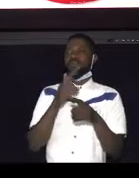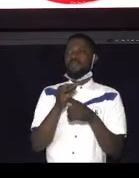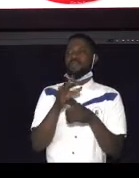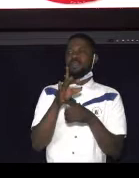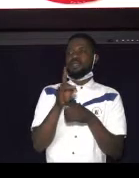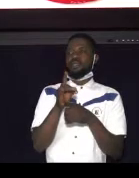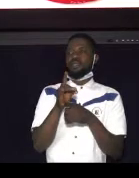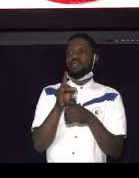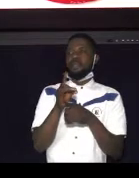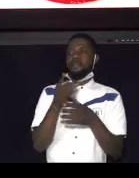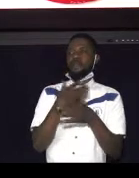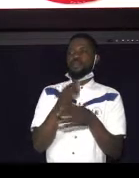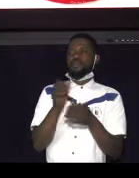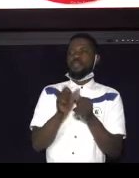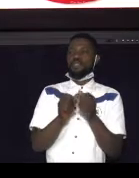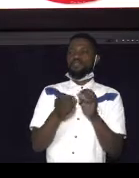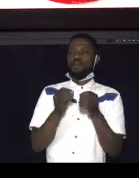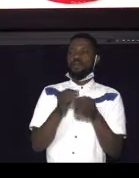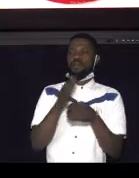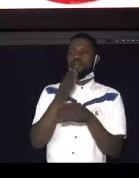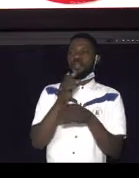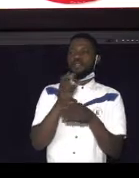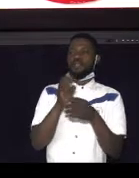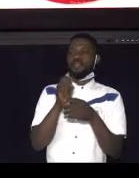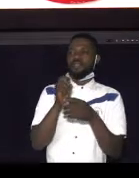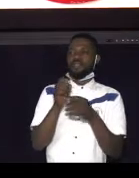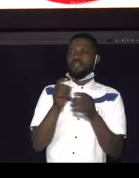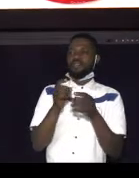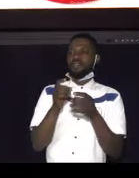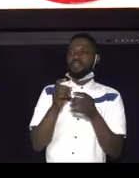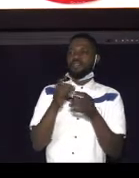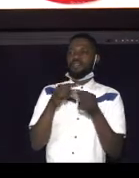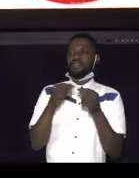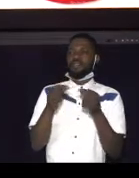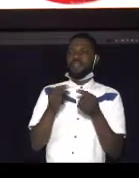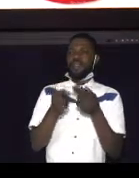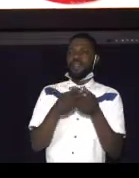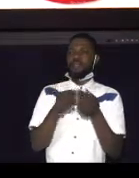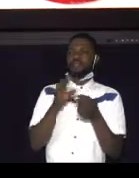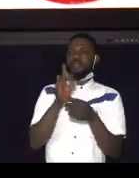and between each number there's 30 degrees. That is 30 degrees times 8, which is